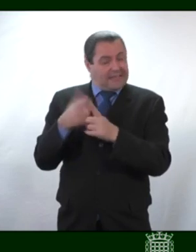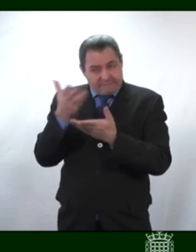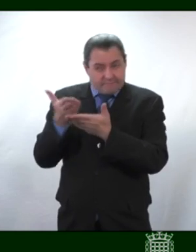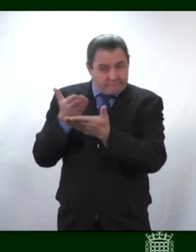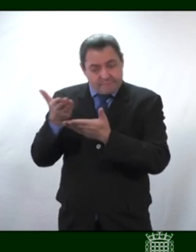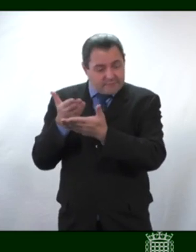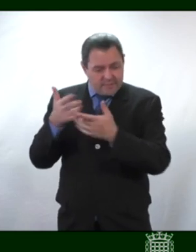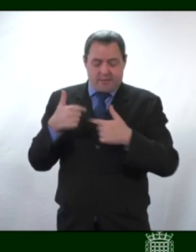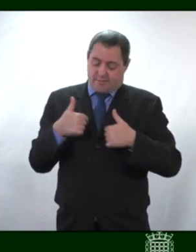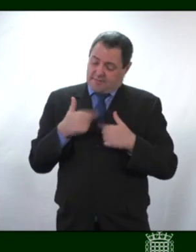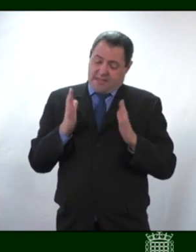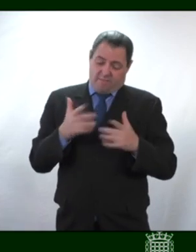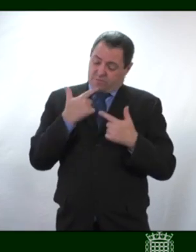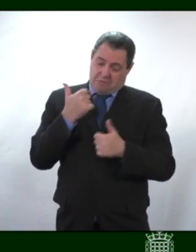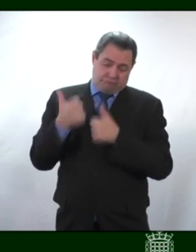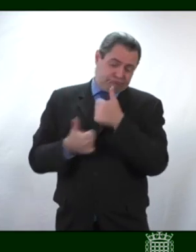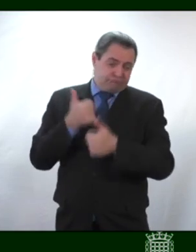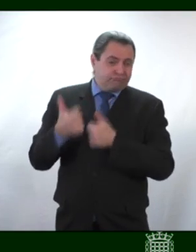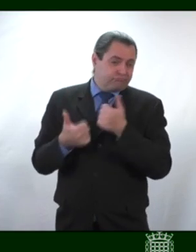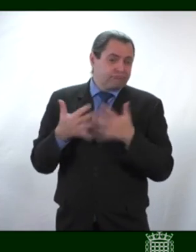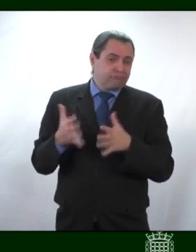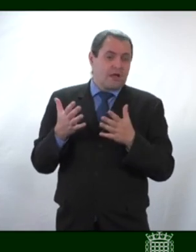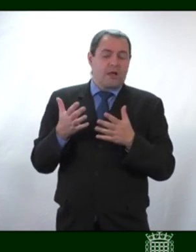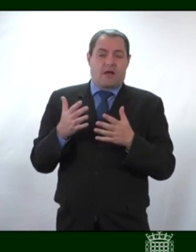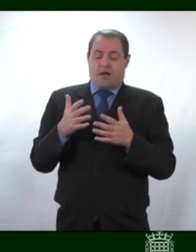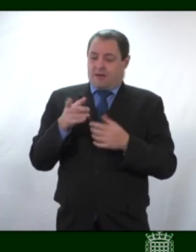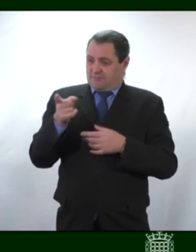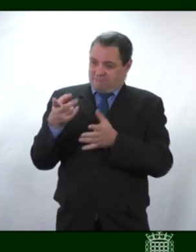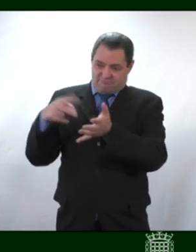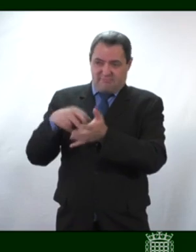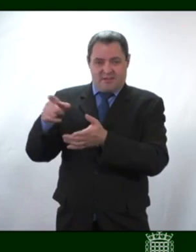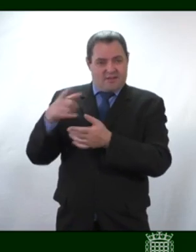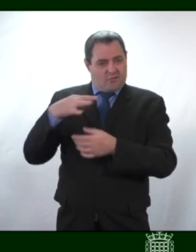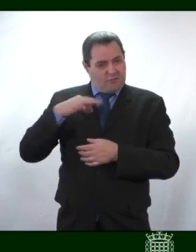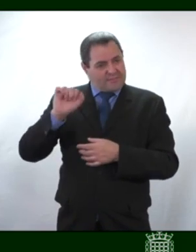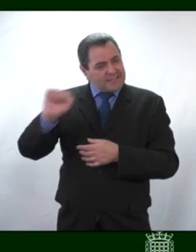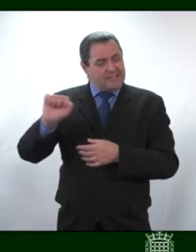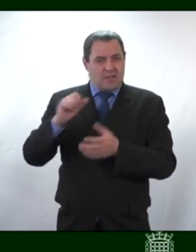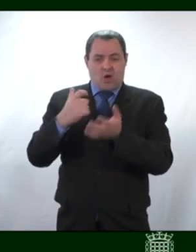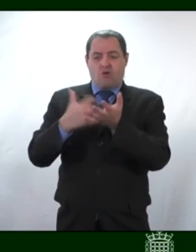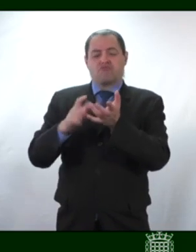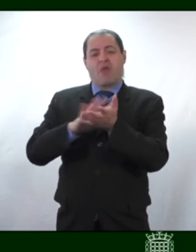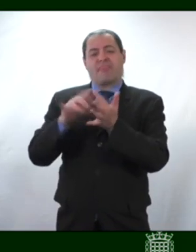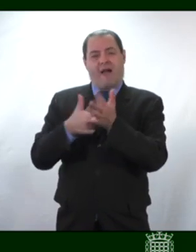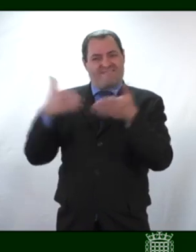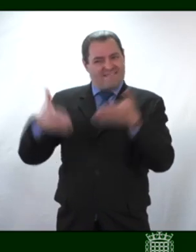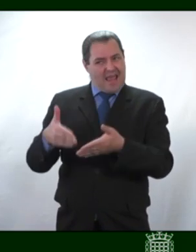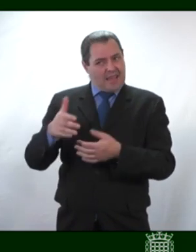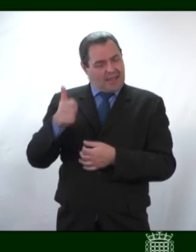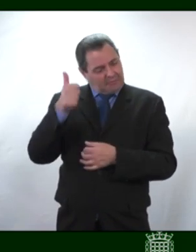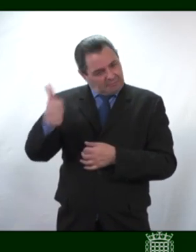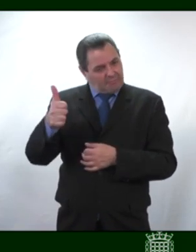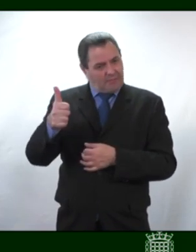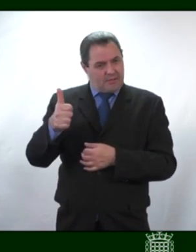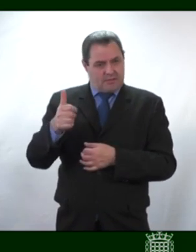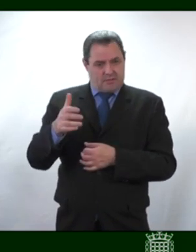pay tribute to the way that my honourable friend stands up for his constituents in the Rother Valley and makes the case